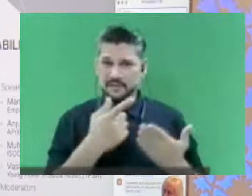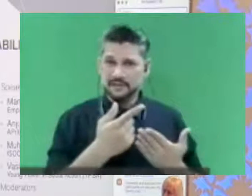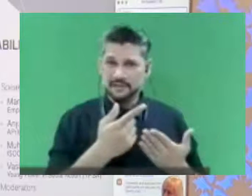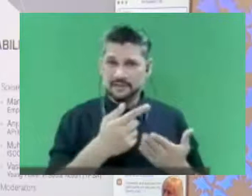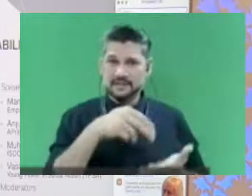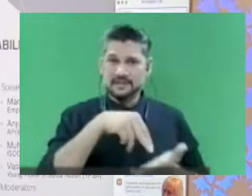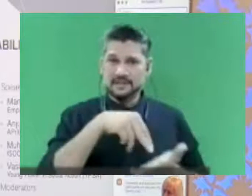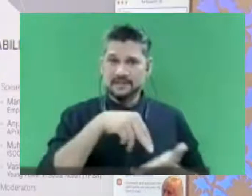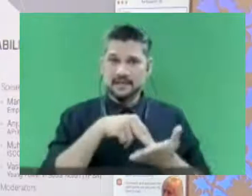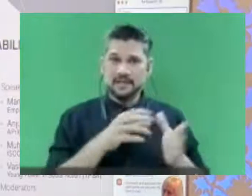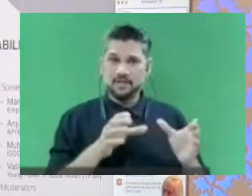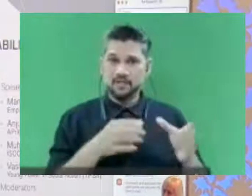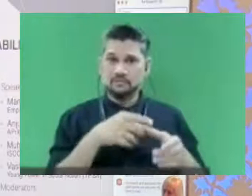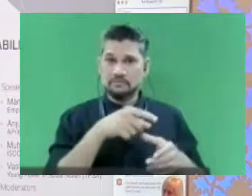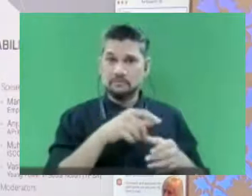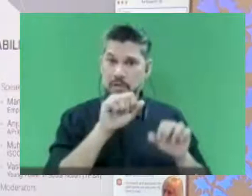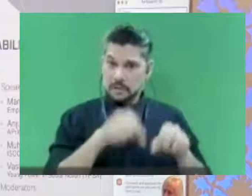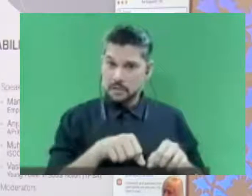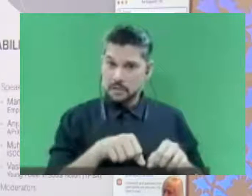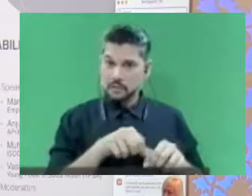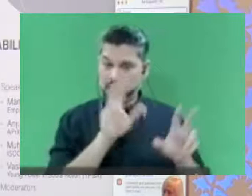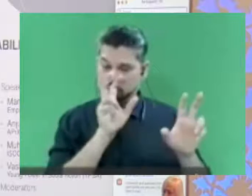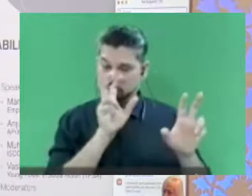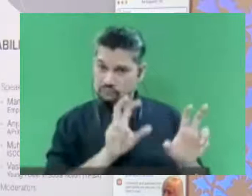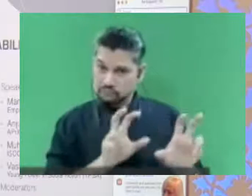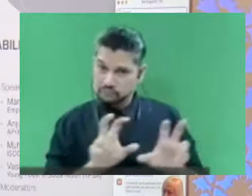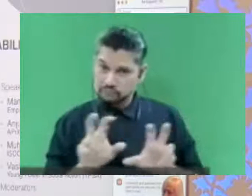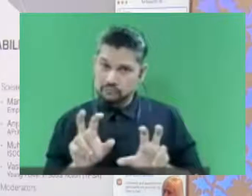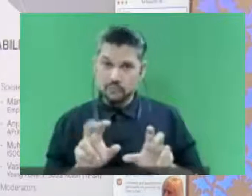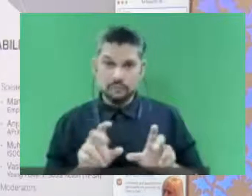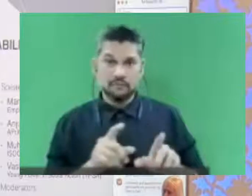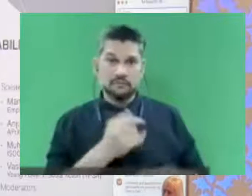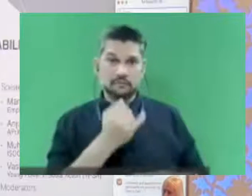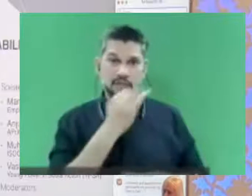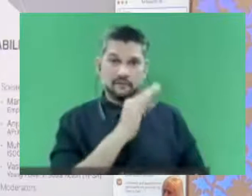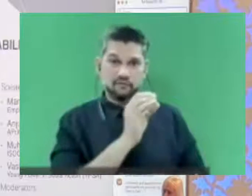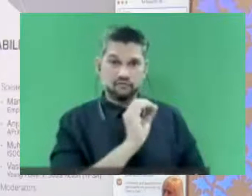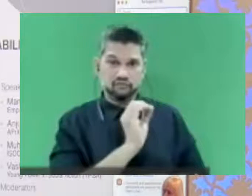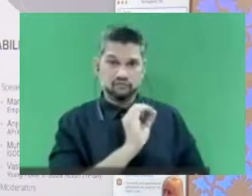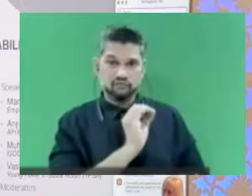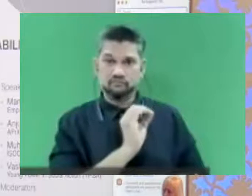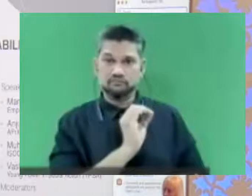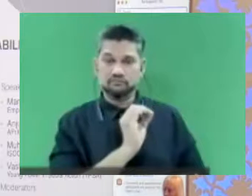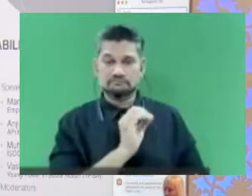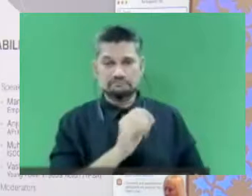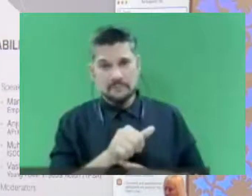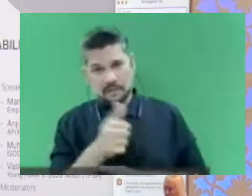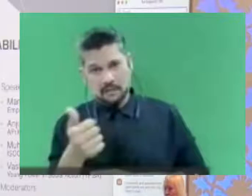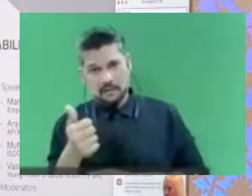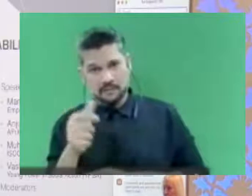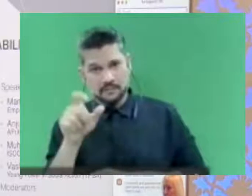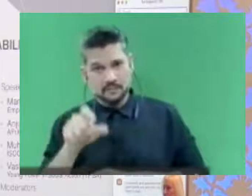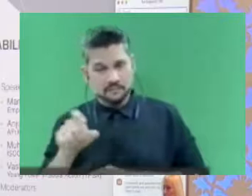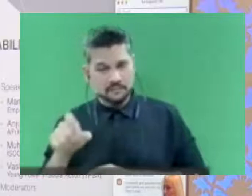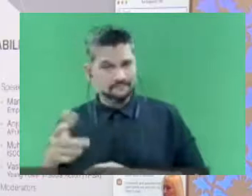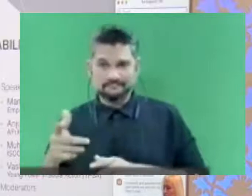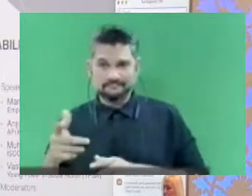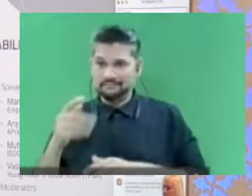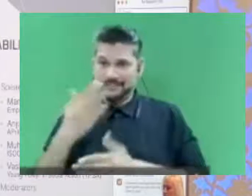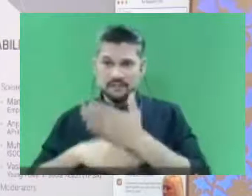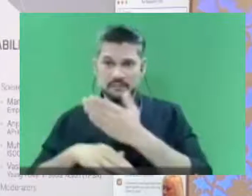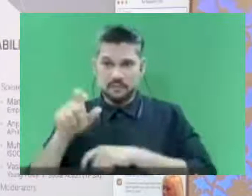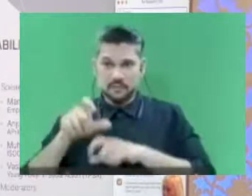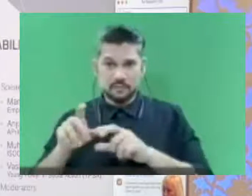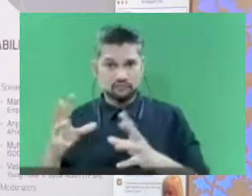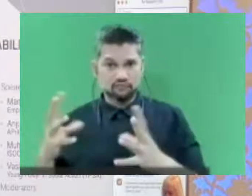process. Or else maybe we should think of someone else who can do that, a grouping of the people with disabilities themselves.